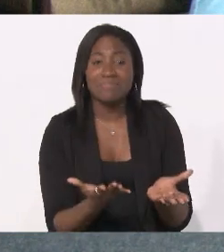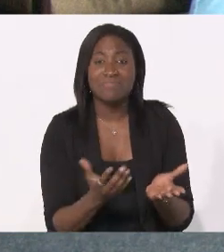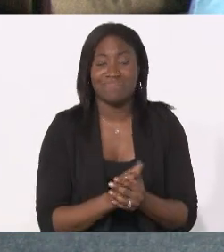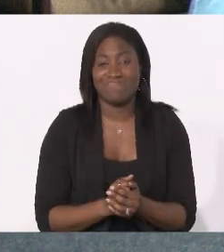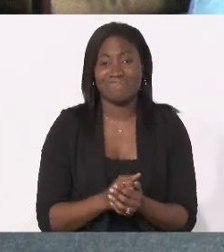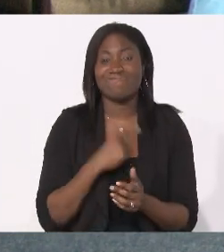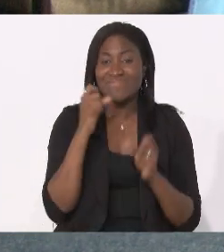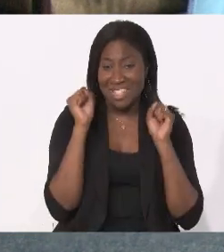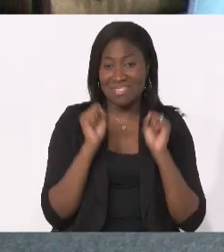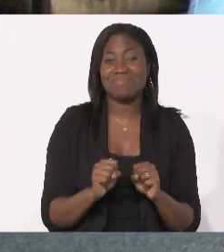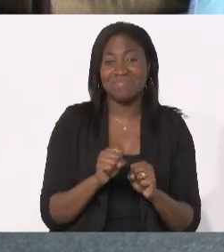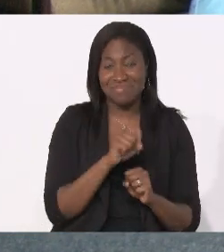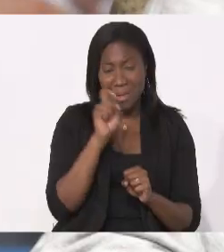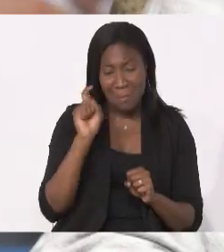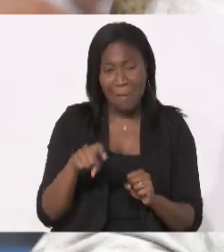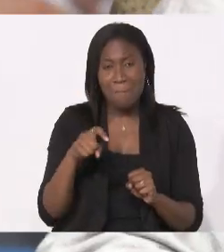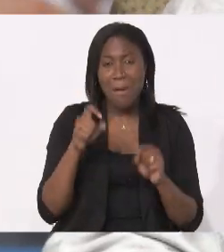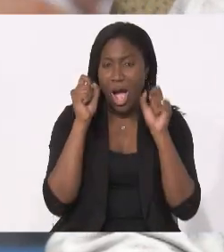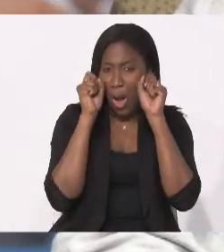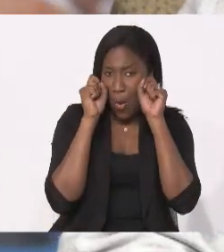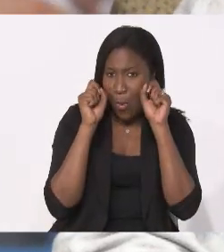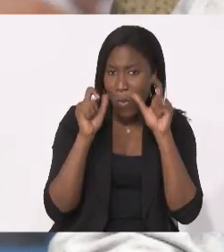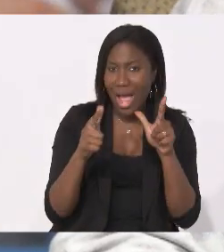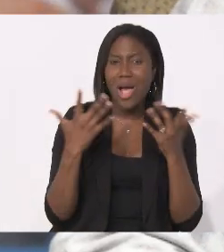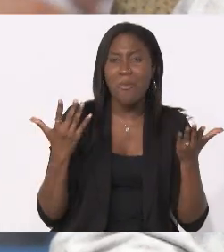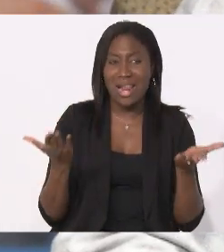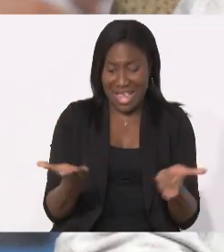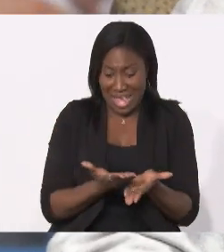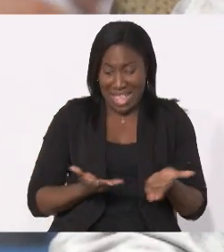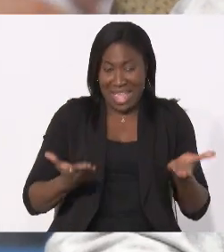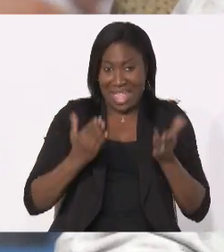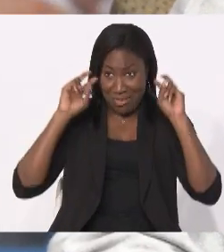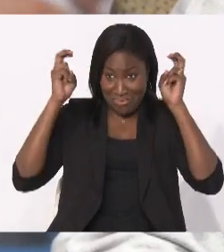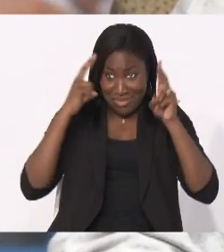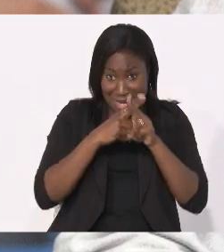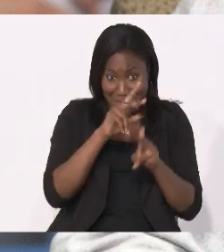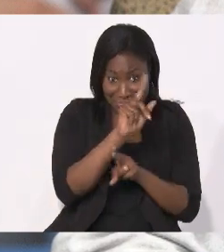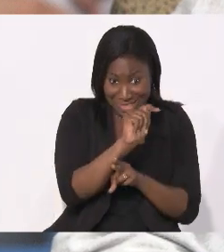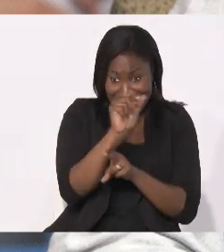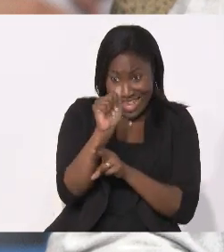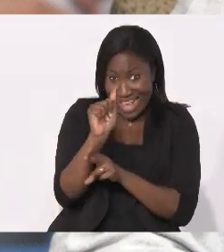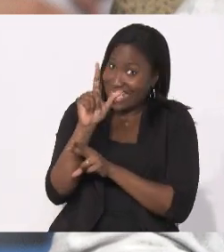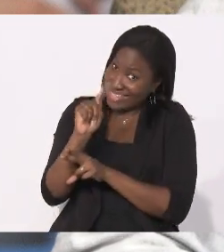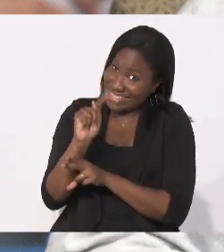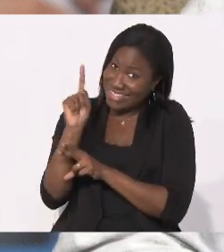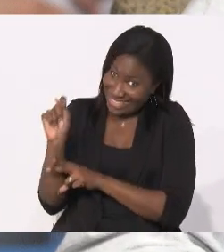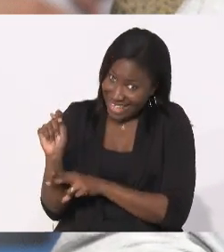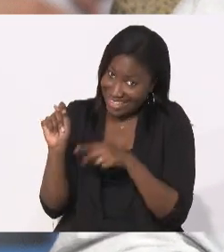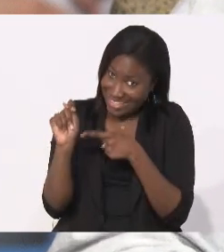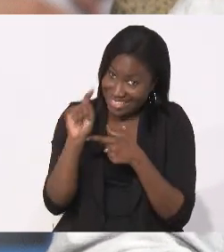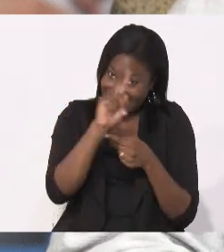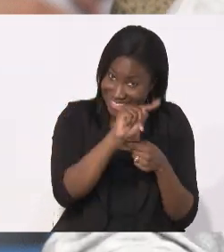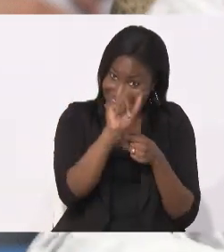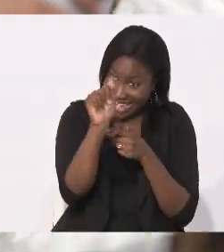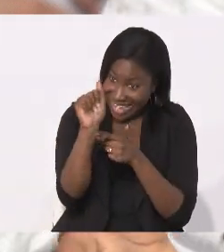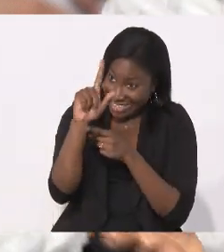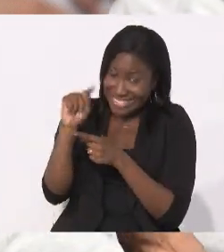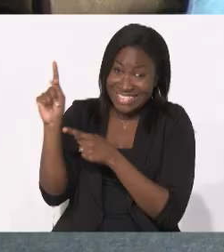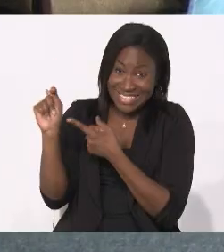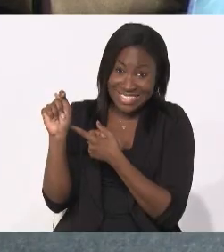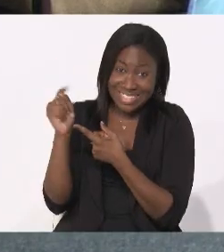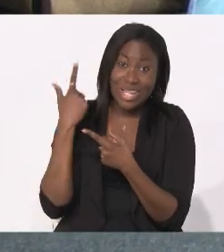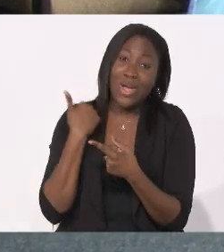to be very aware that this is TATT ICT Open Forum, you know. TATT, right? Now, we